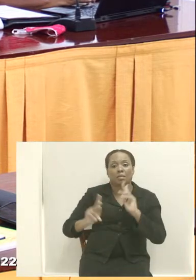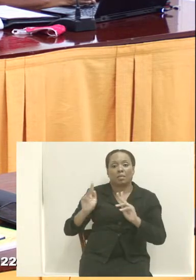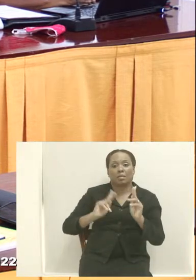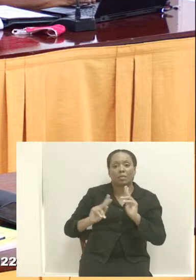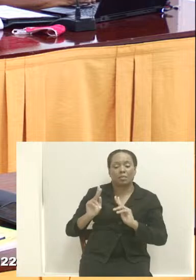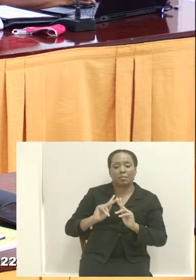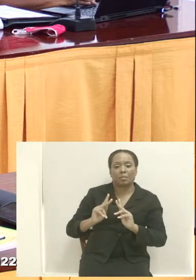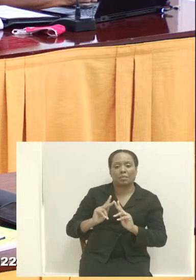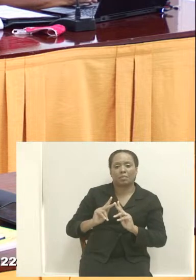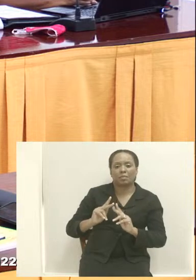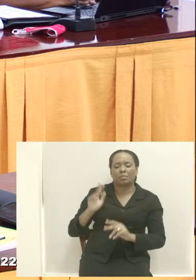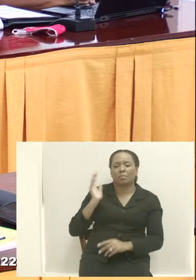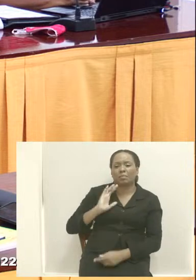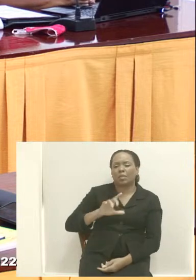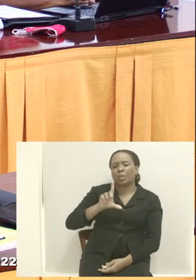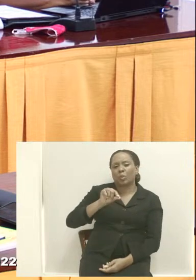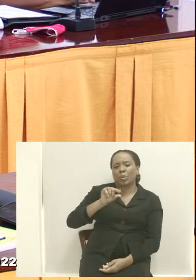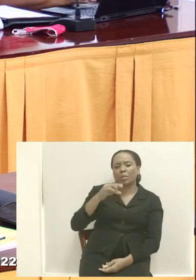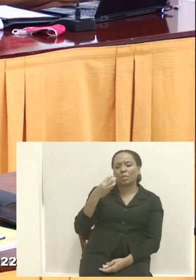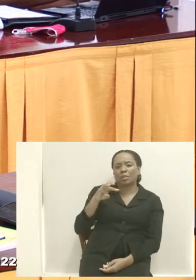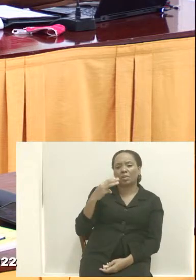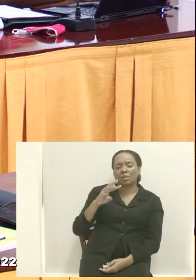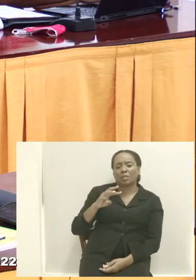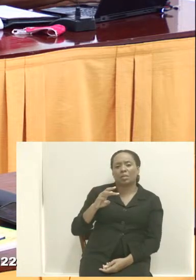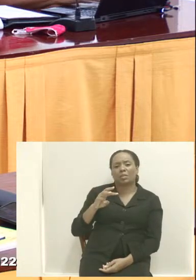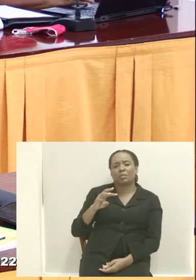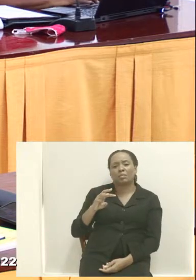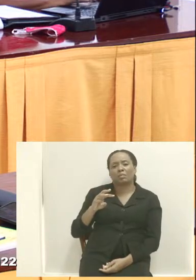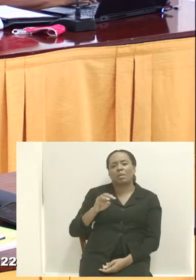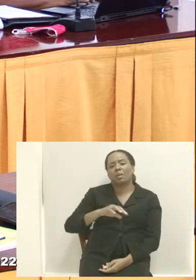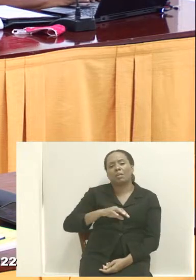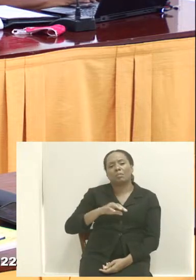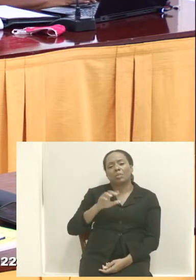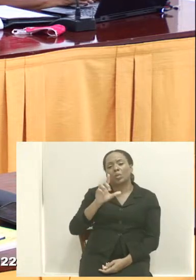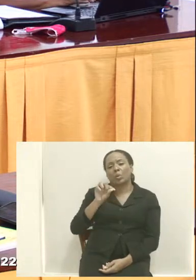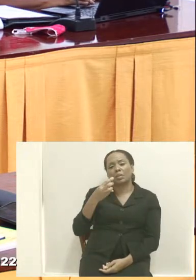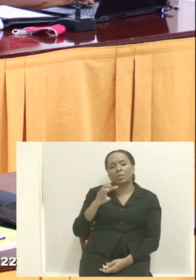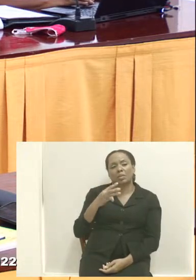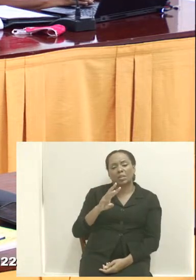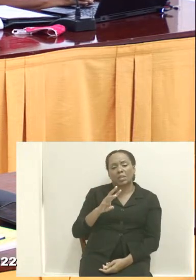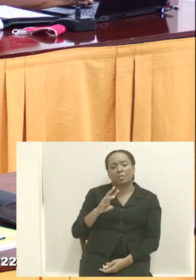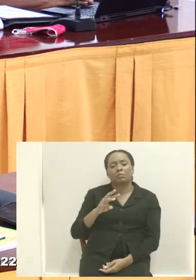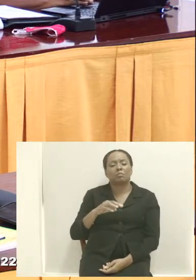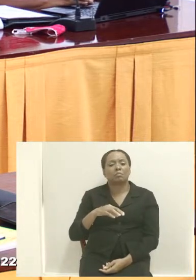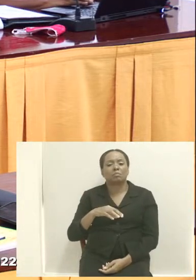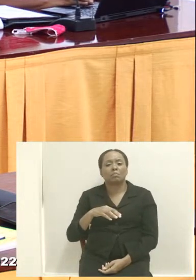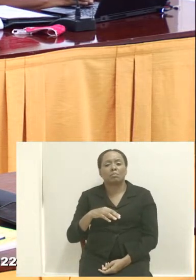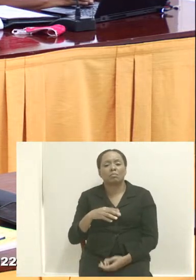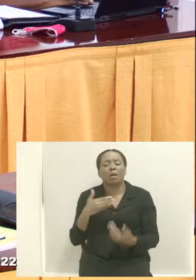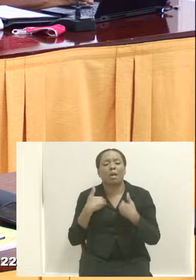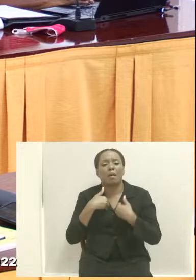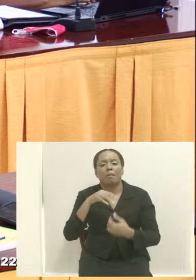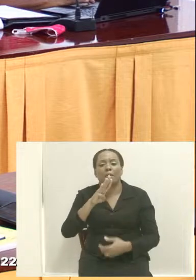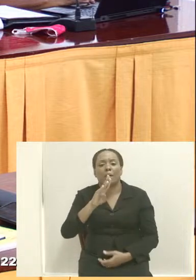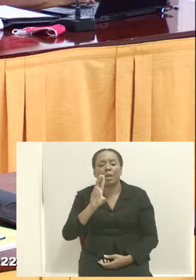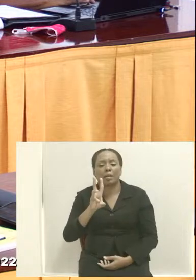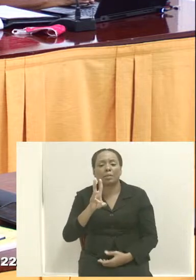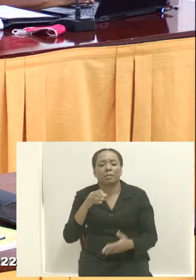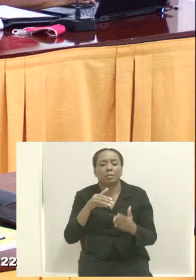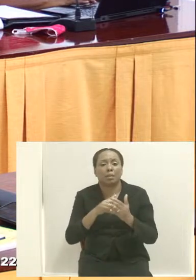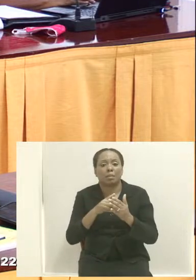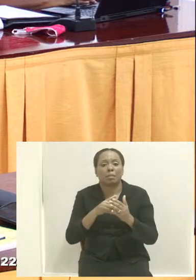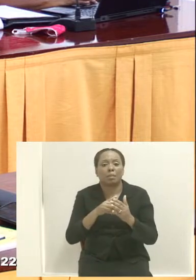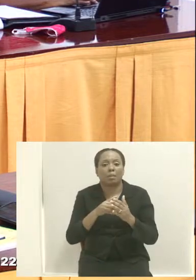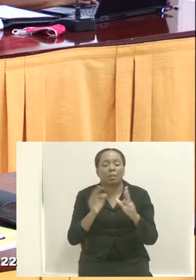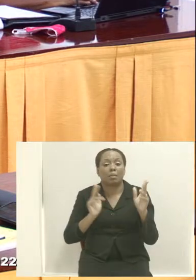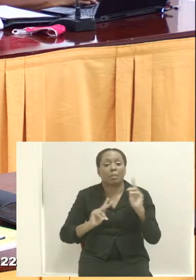employees, representing 92% of the enterprises in Barbados. So we're talking, first of